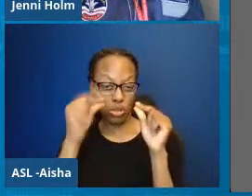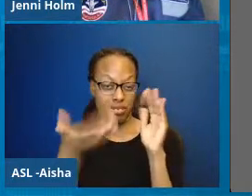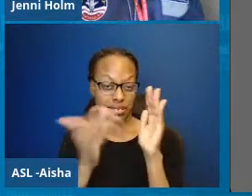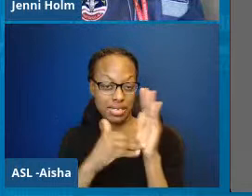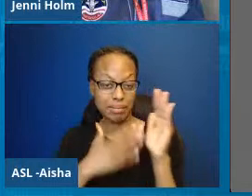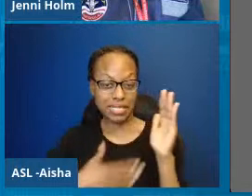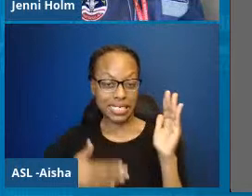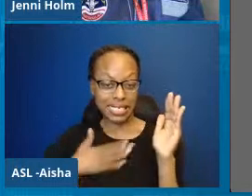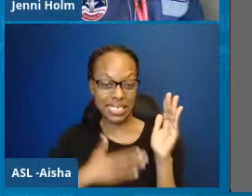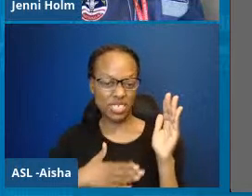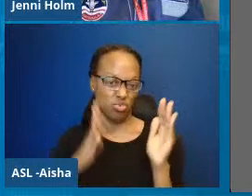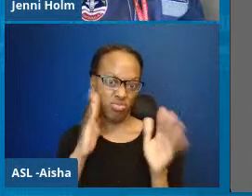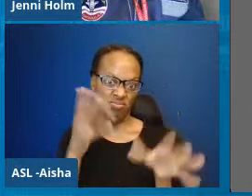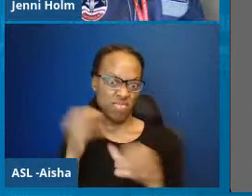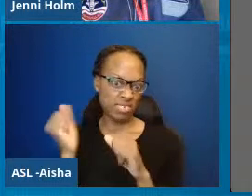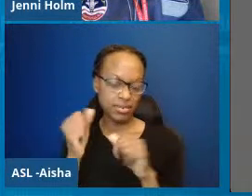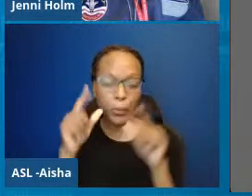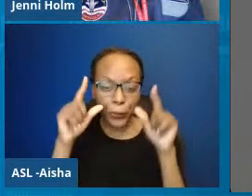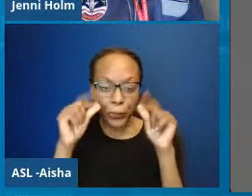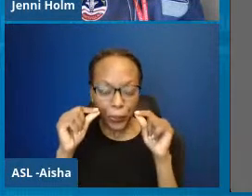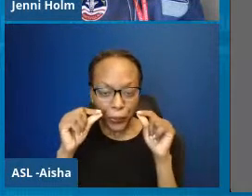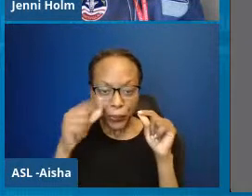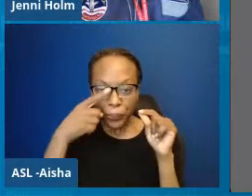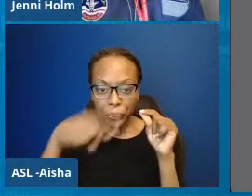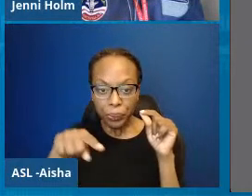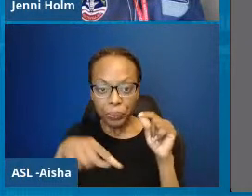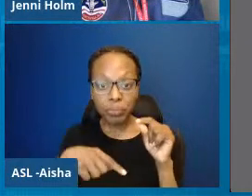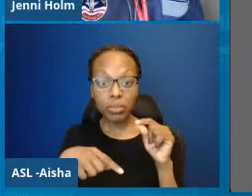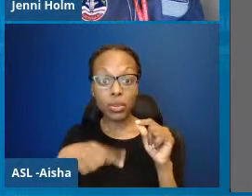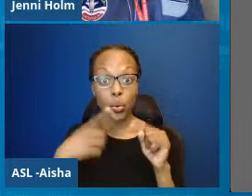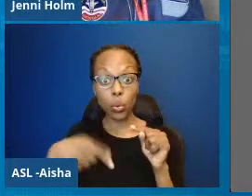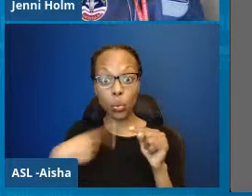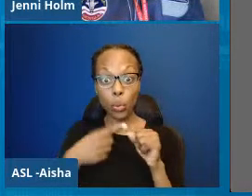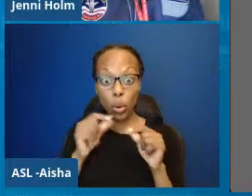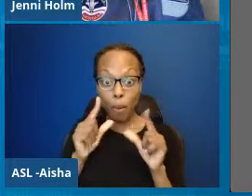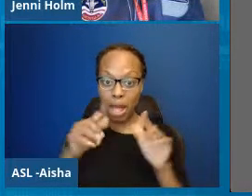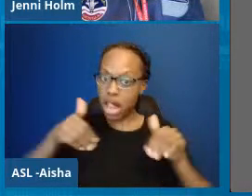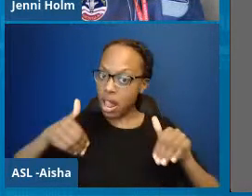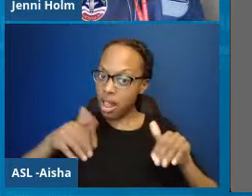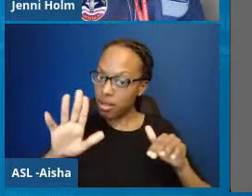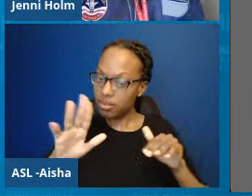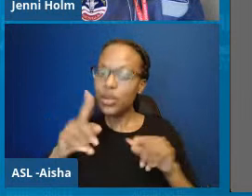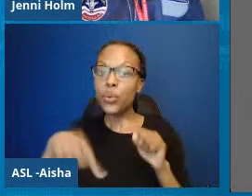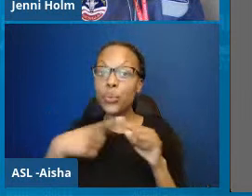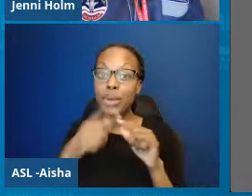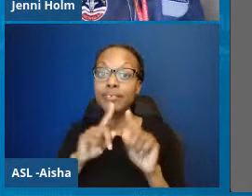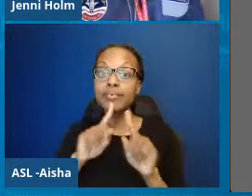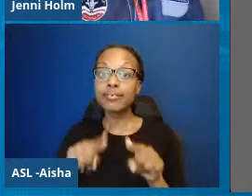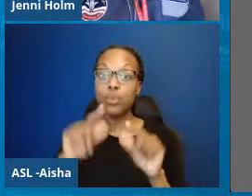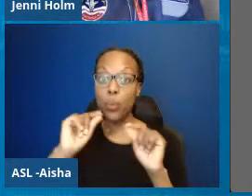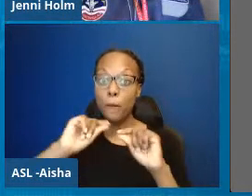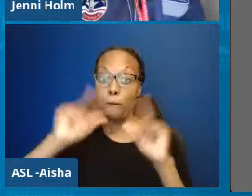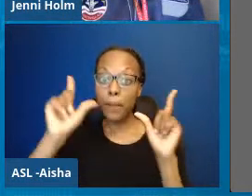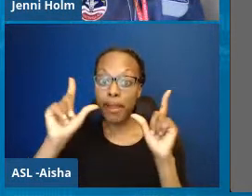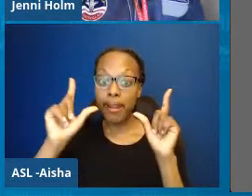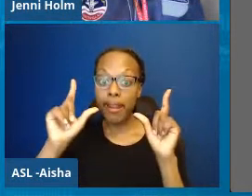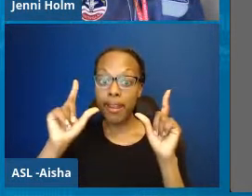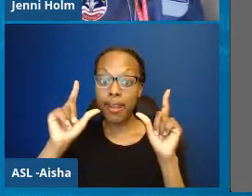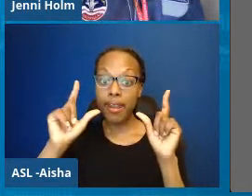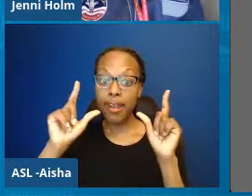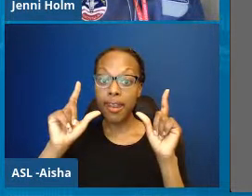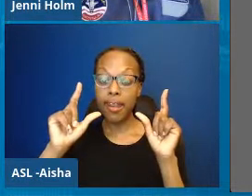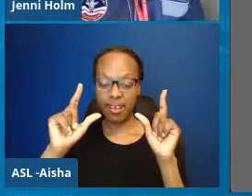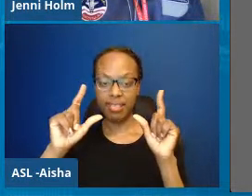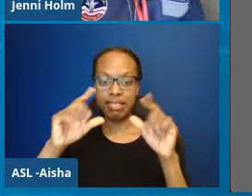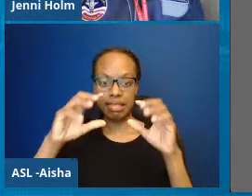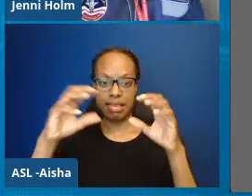Close your eyes for me. And once I tell you to open them, once I tell you, I want you to give me the letter of the capsule